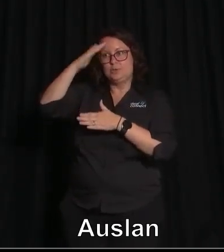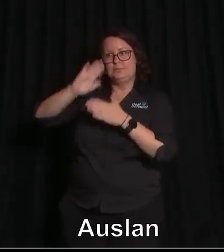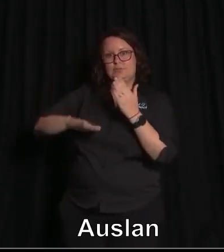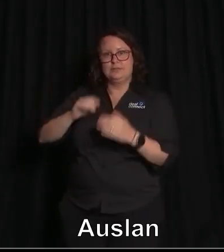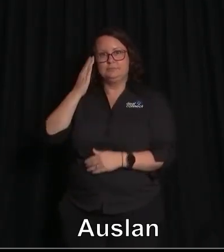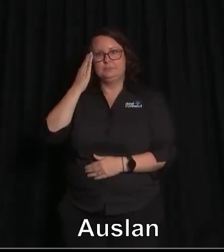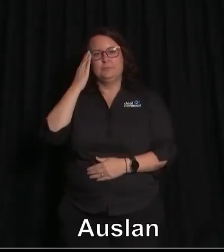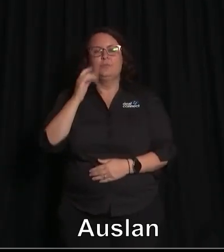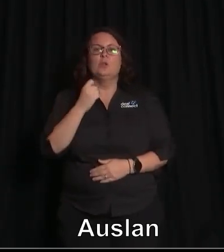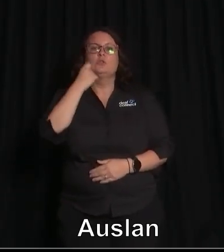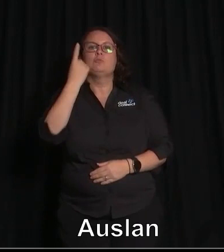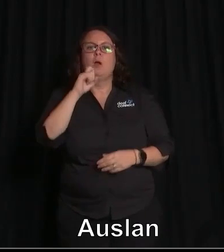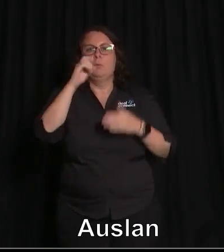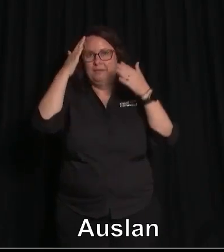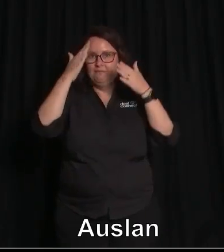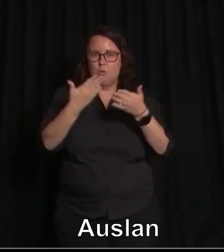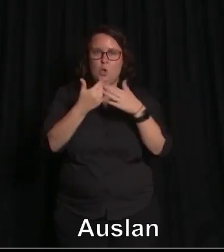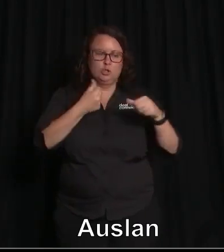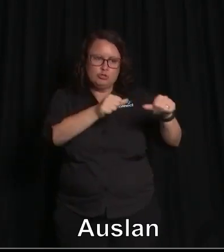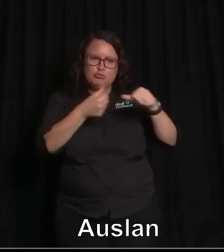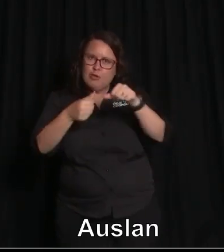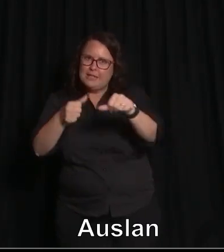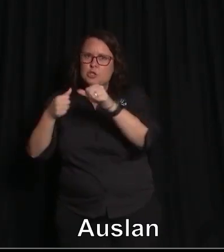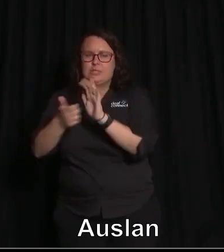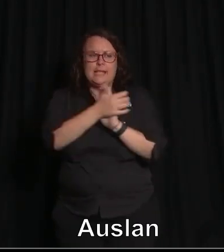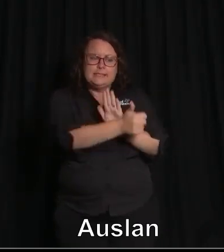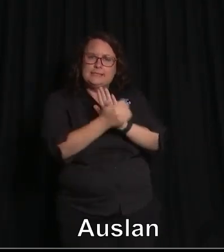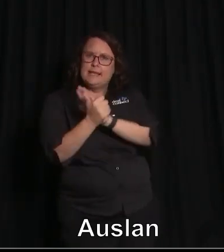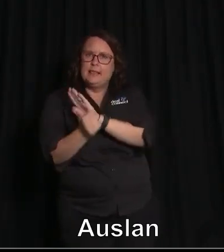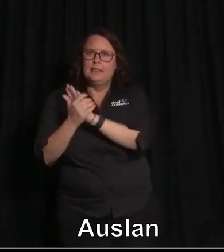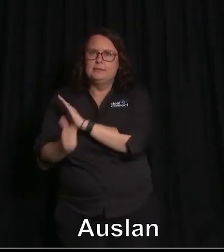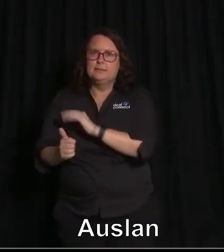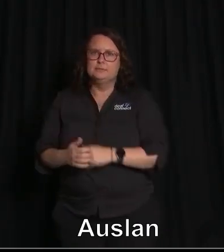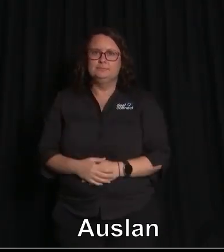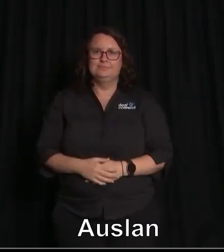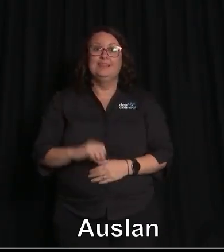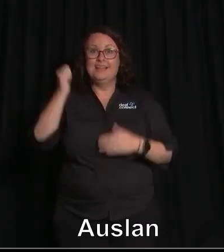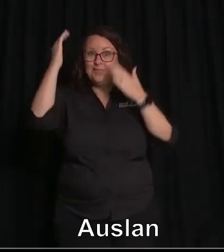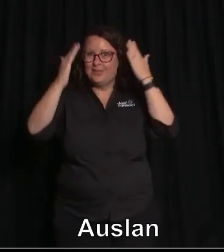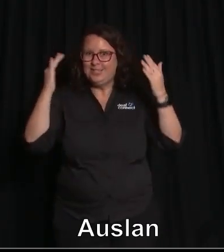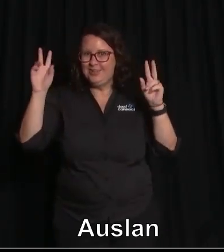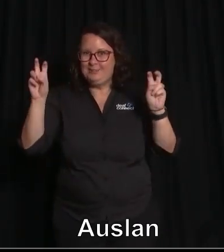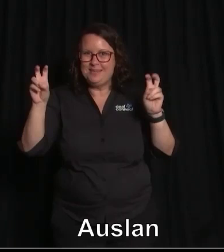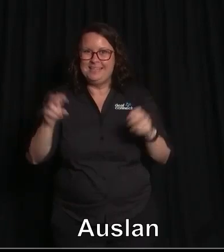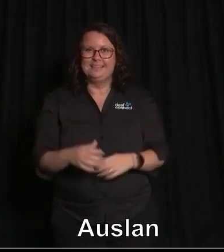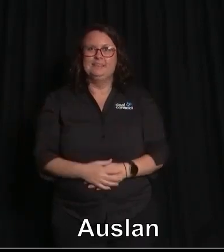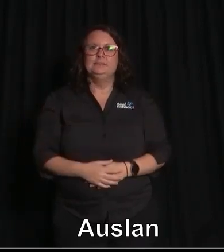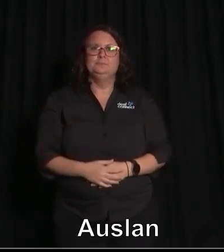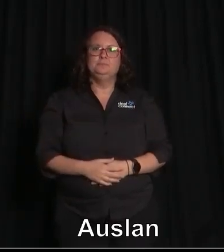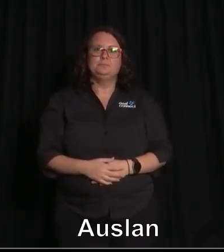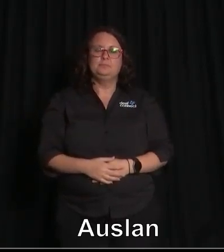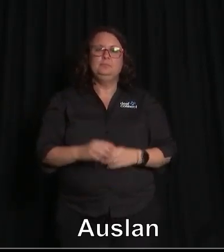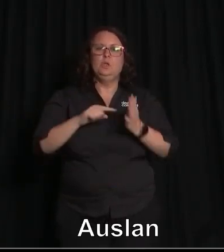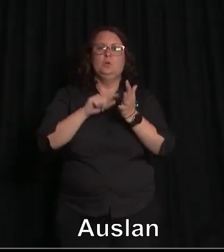Ymania mentioned, day 2 of the conference will focus on strategies and skills. That's the dreaming part. They can be used to champion